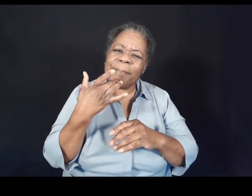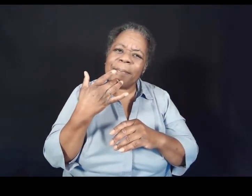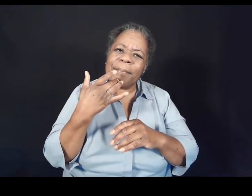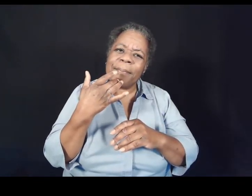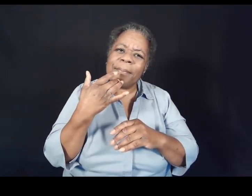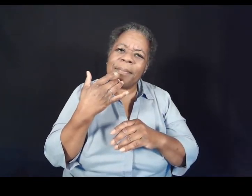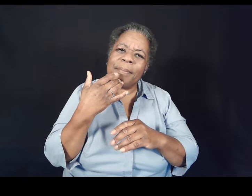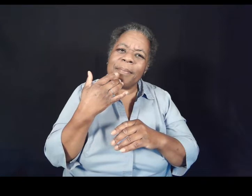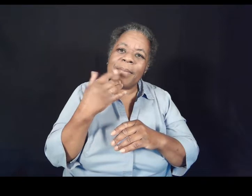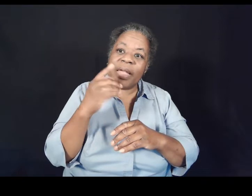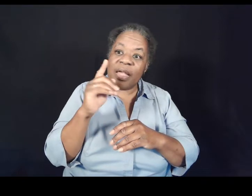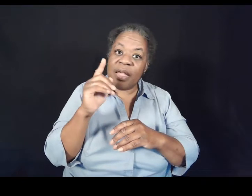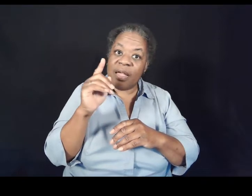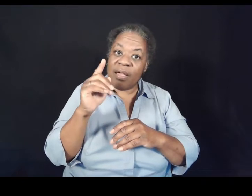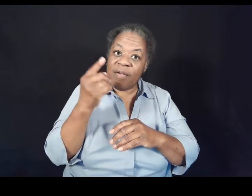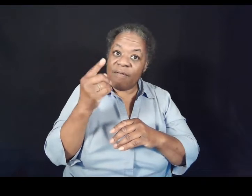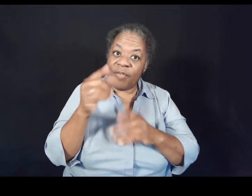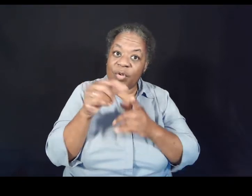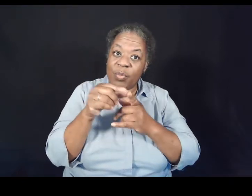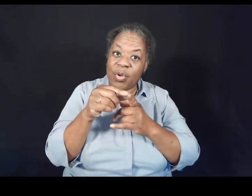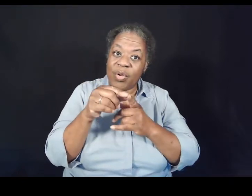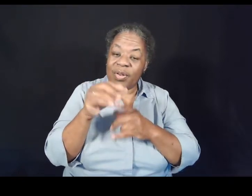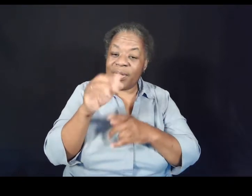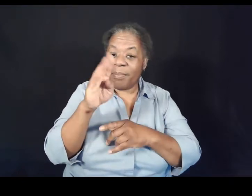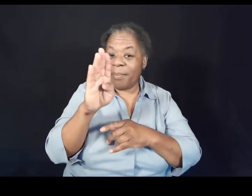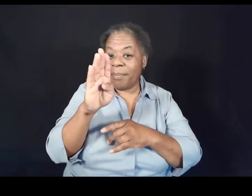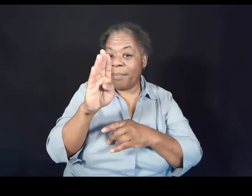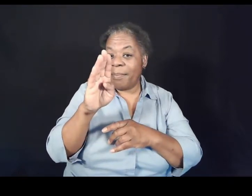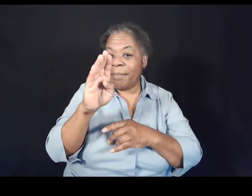And the first word that came to my mind is bias.